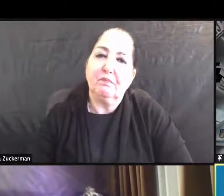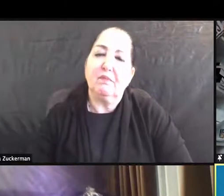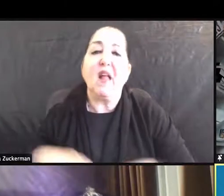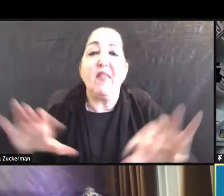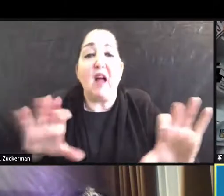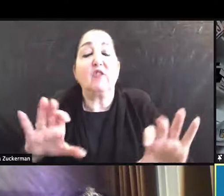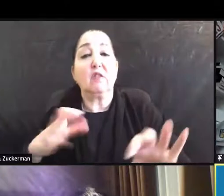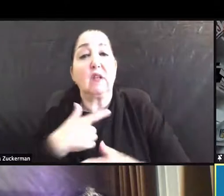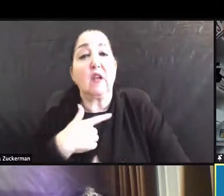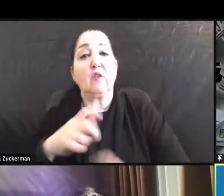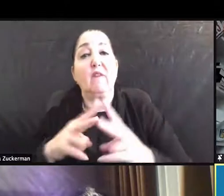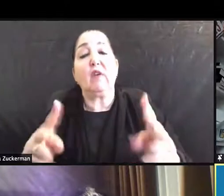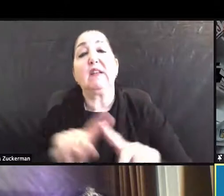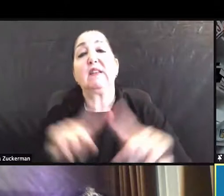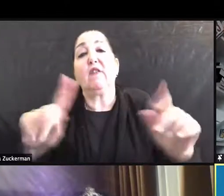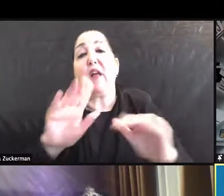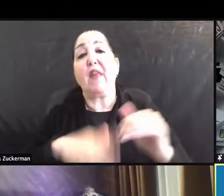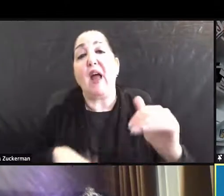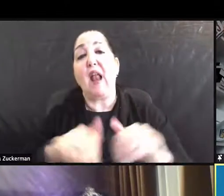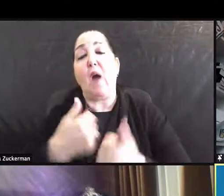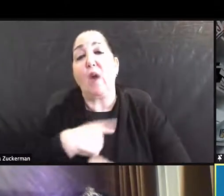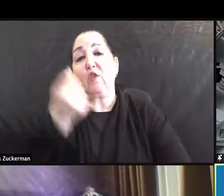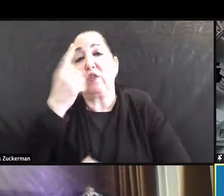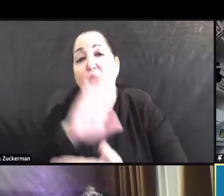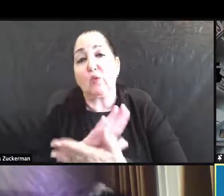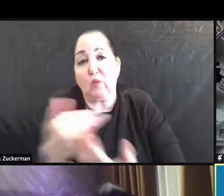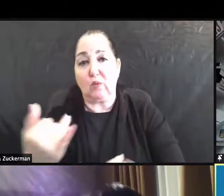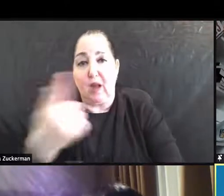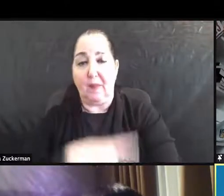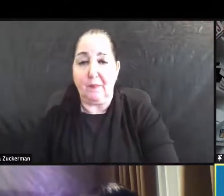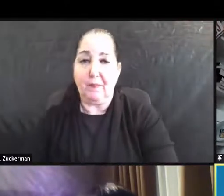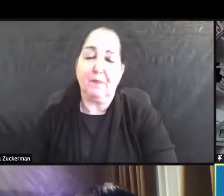different than how we understand school today. So it's like